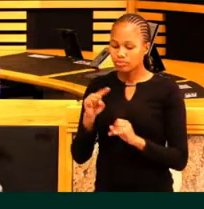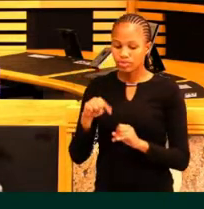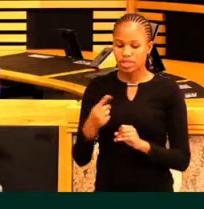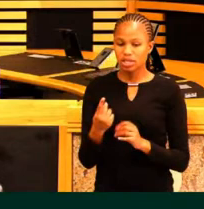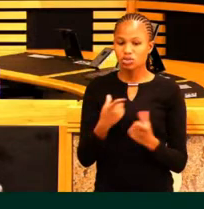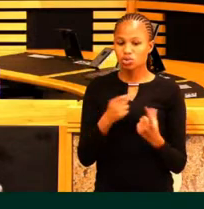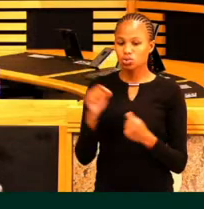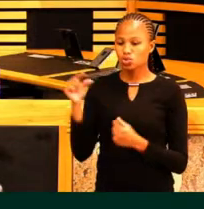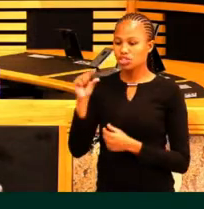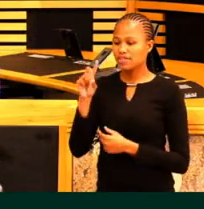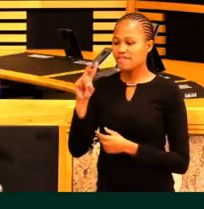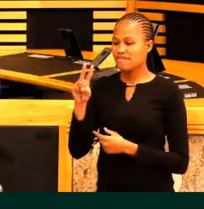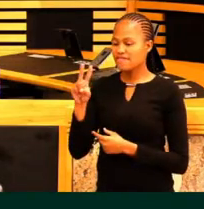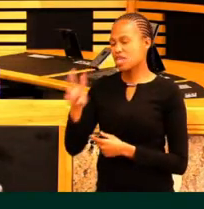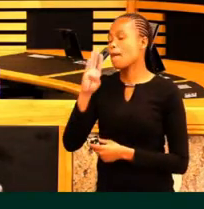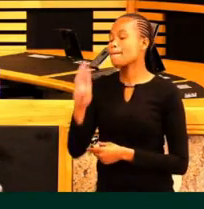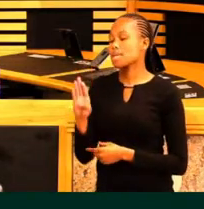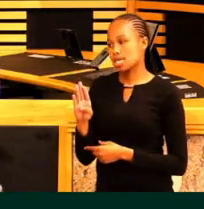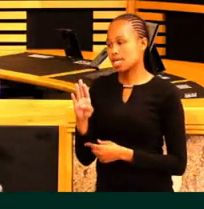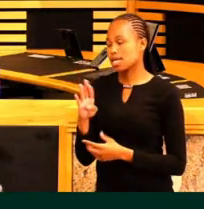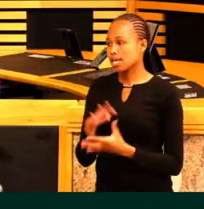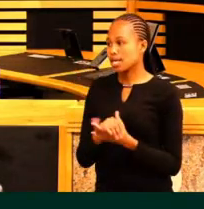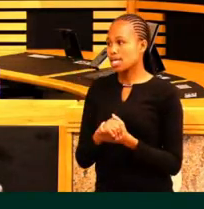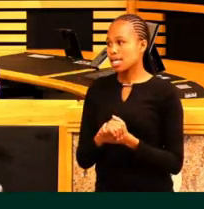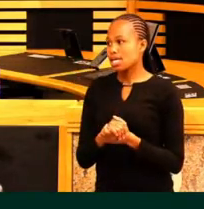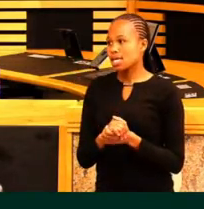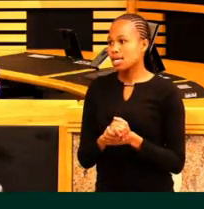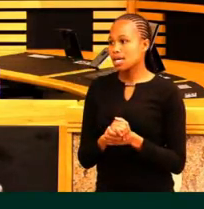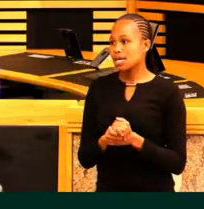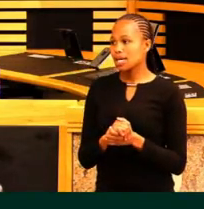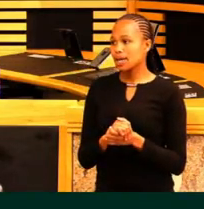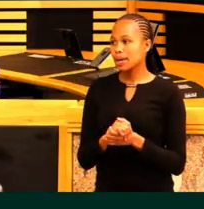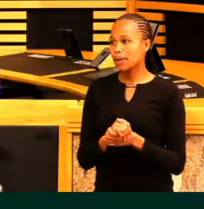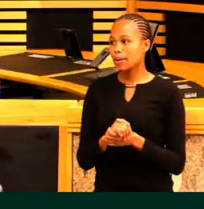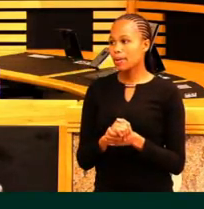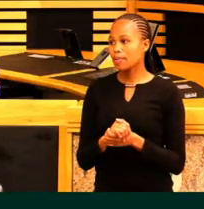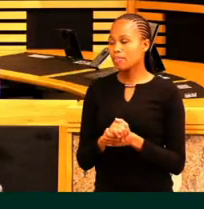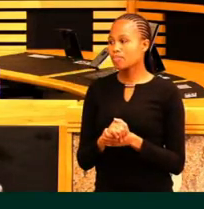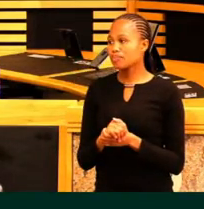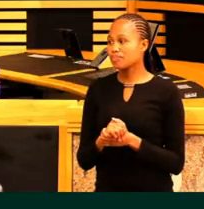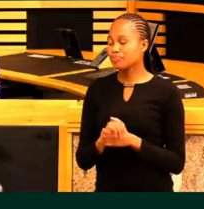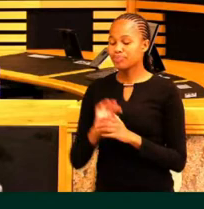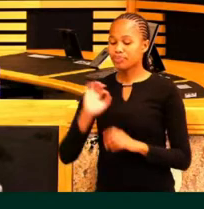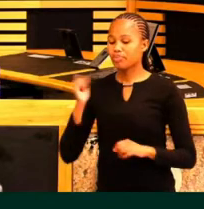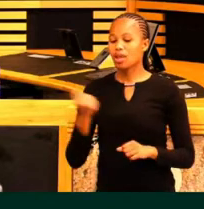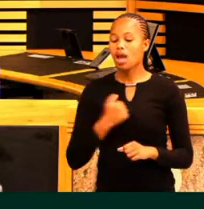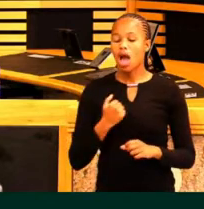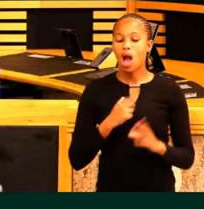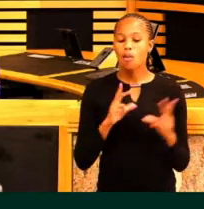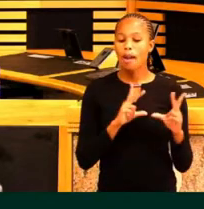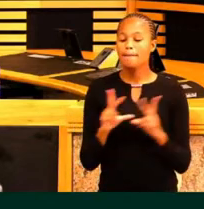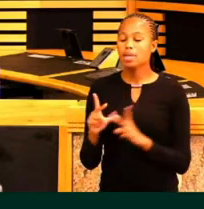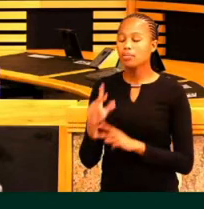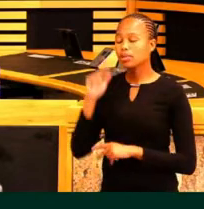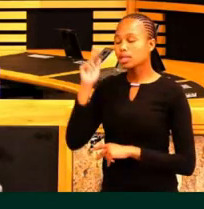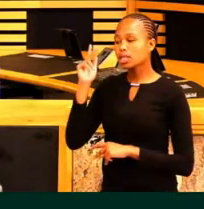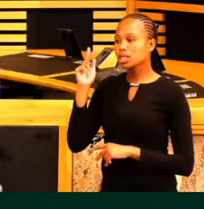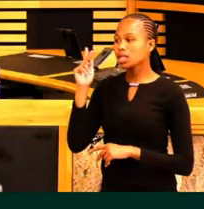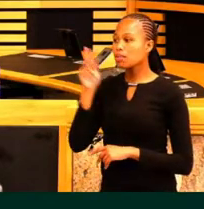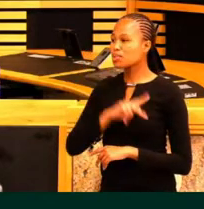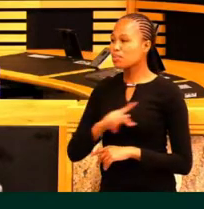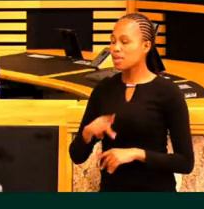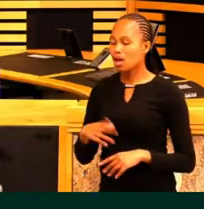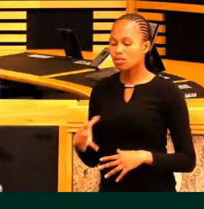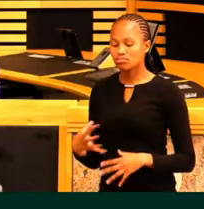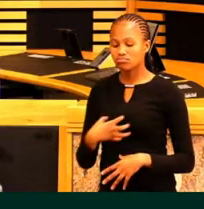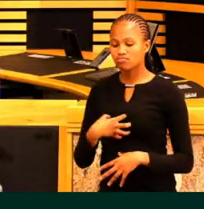china-based violence mostly uh our people for me are very angry